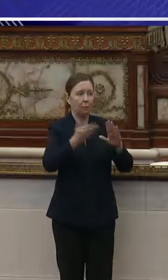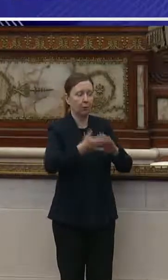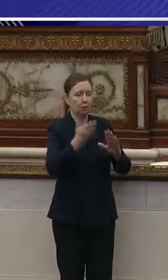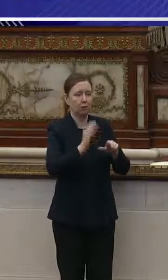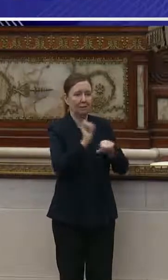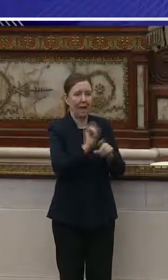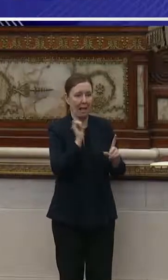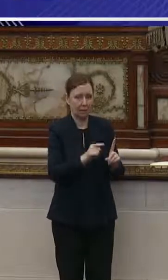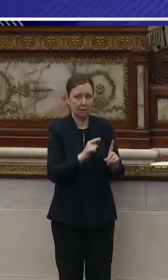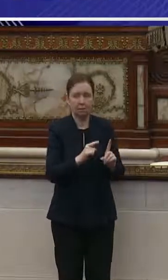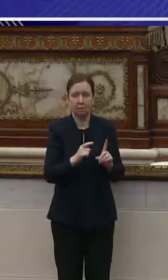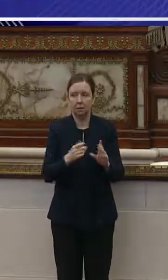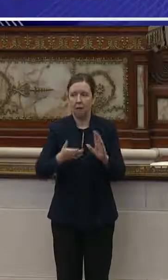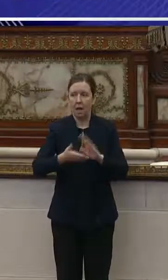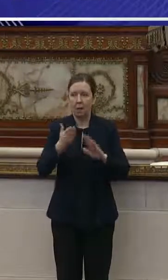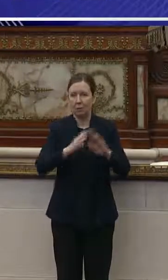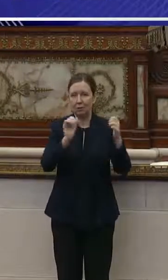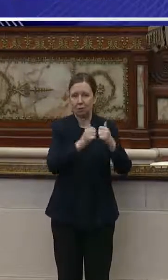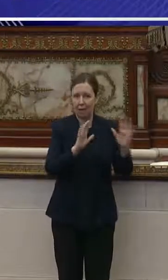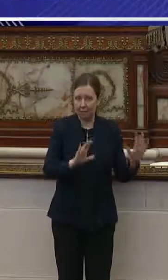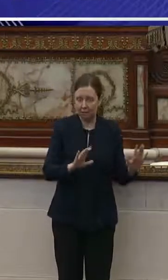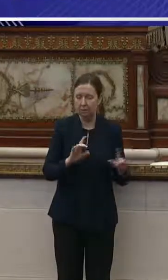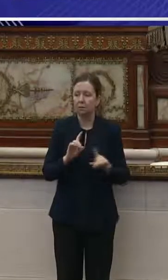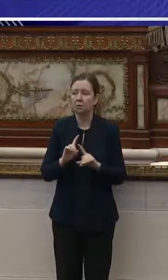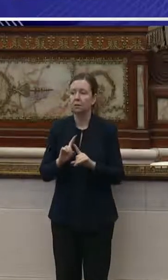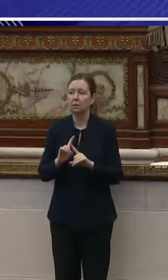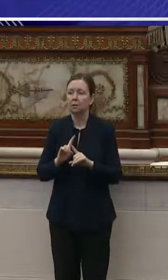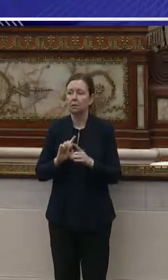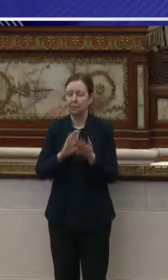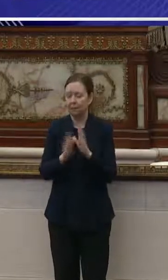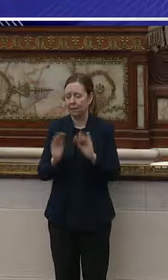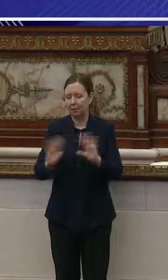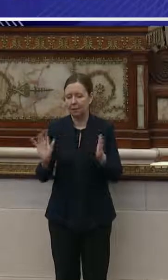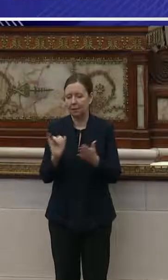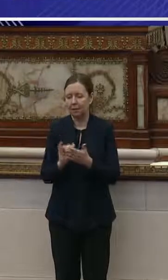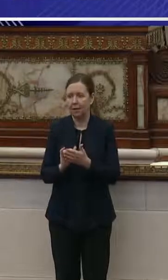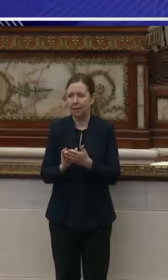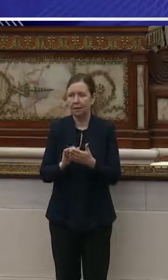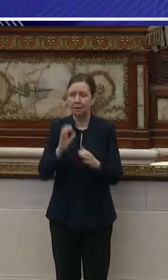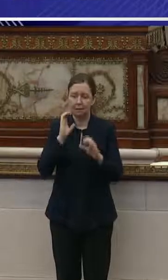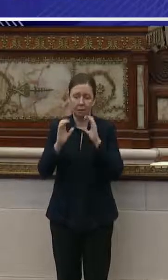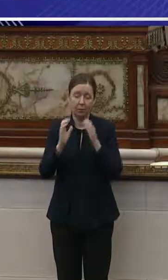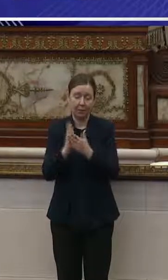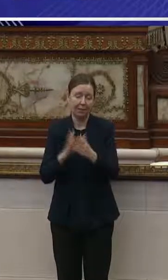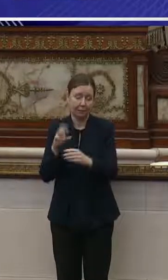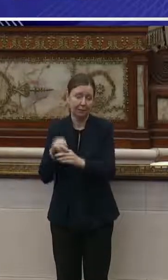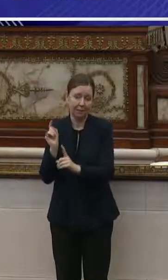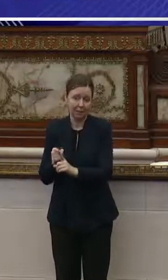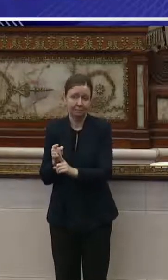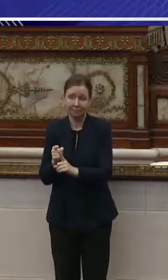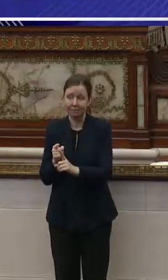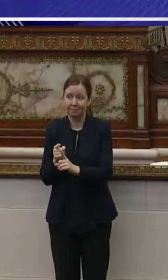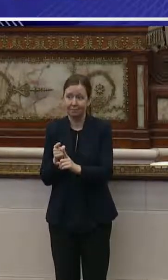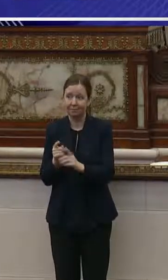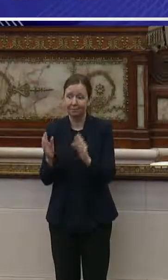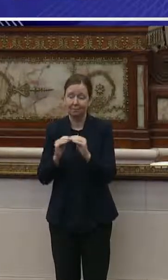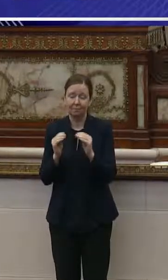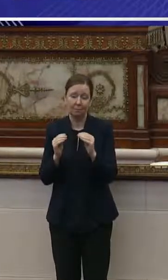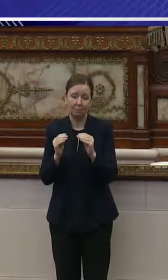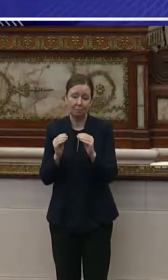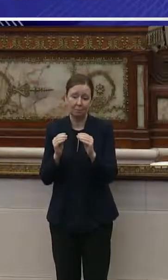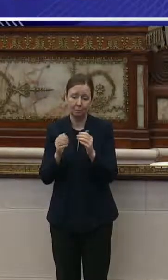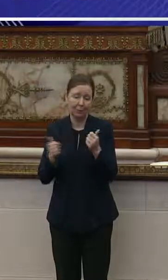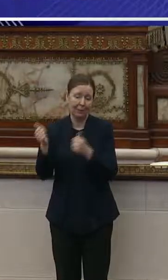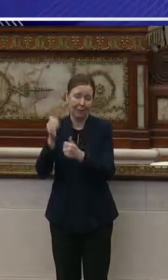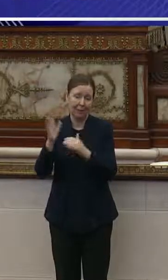task, an operational challenge. And it's become clear that the communications piece is, in many ways, even much bigger than the